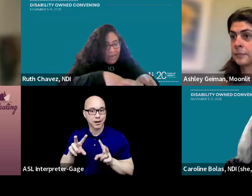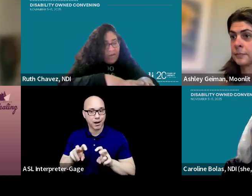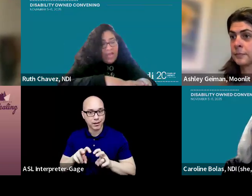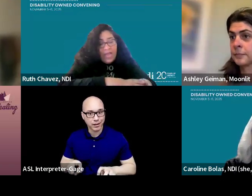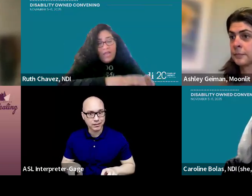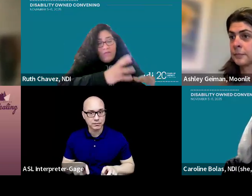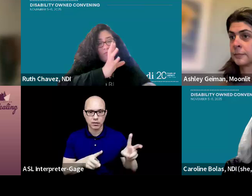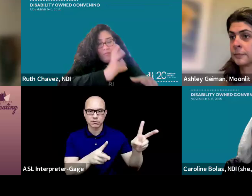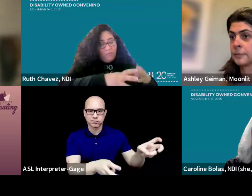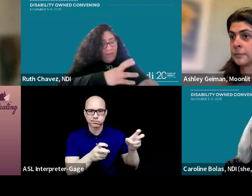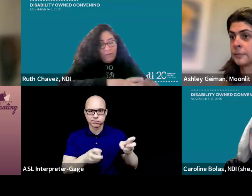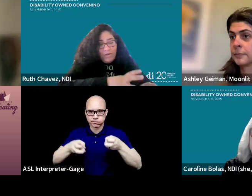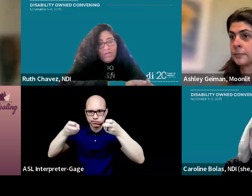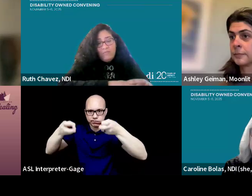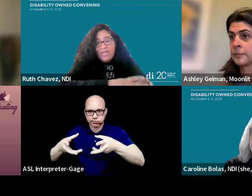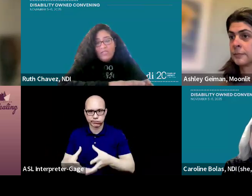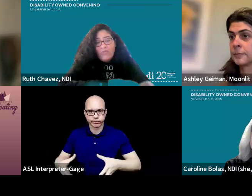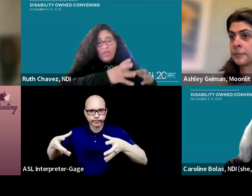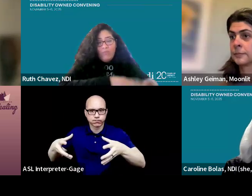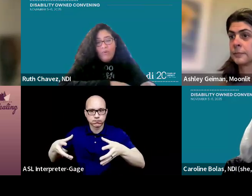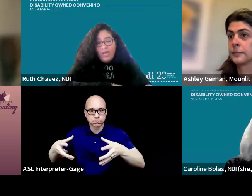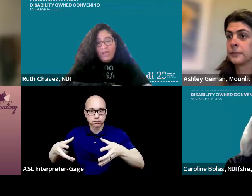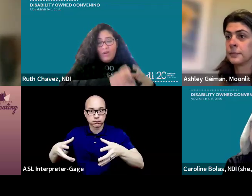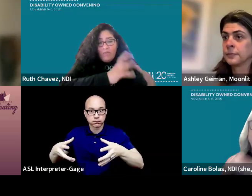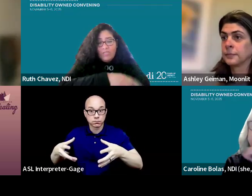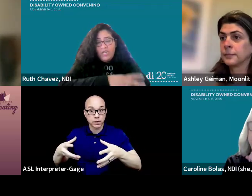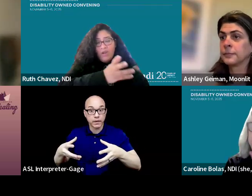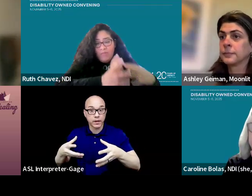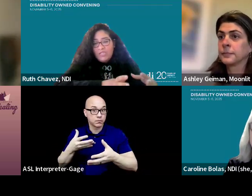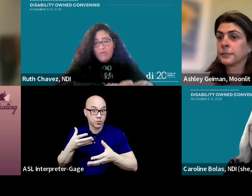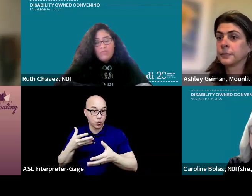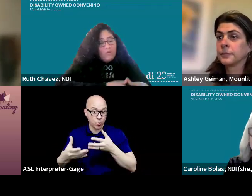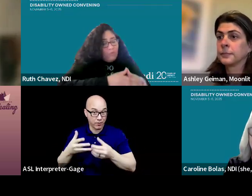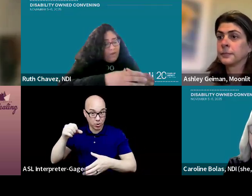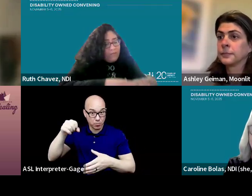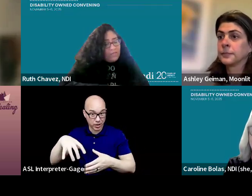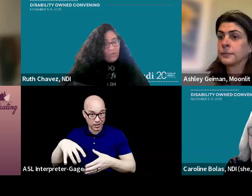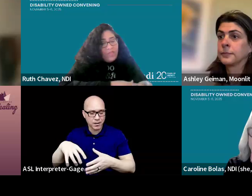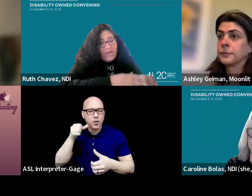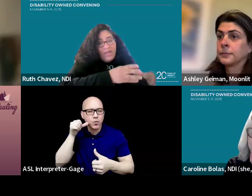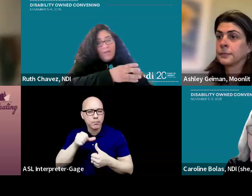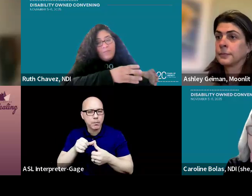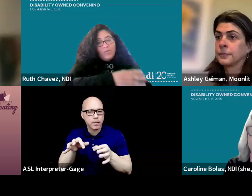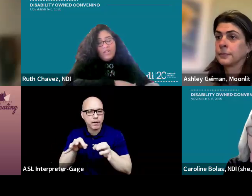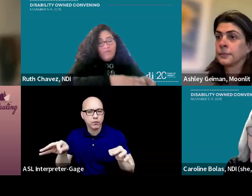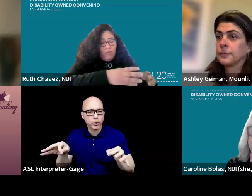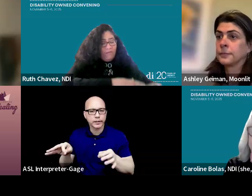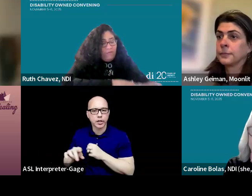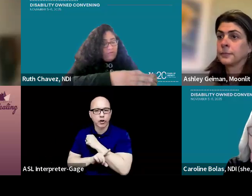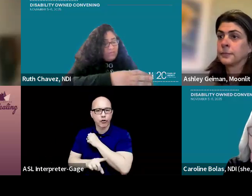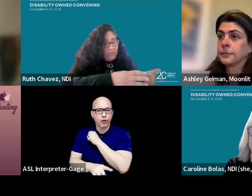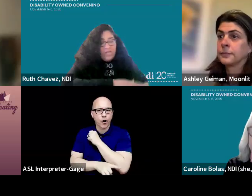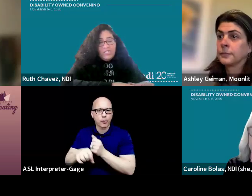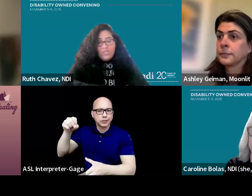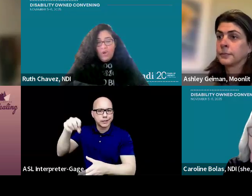dump it in there, and pretty much based on what you put in, garbage out. So you want to make sure that